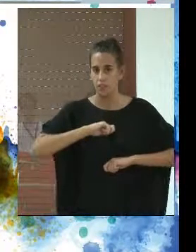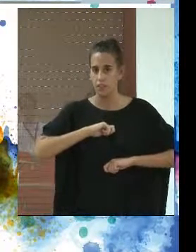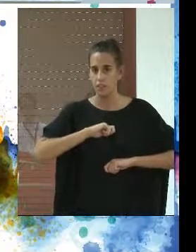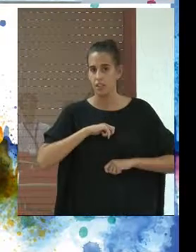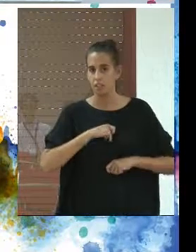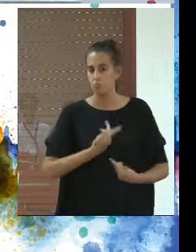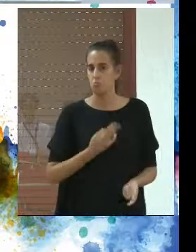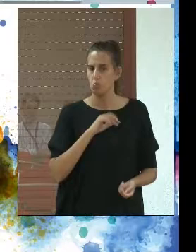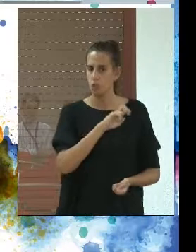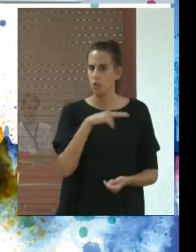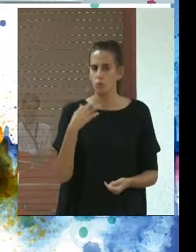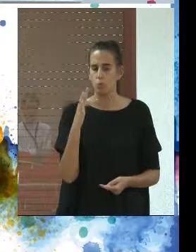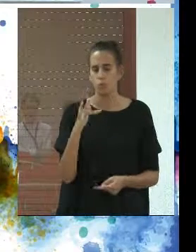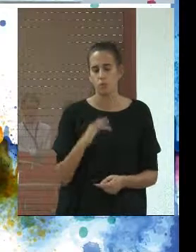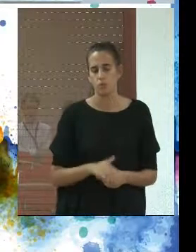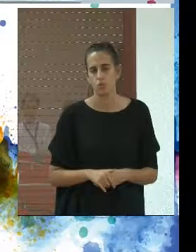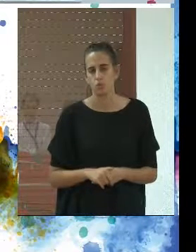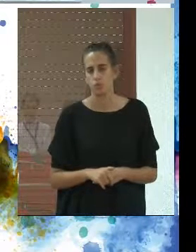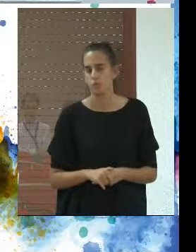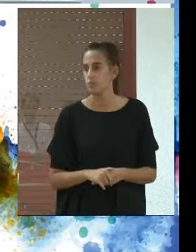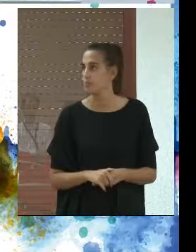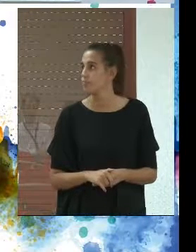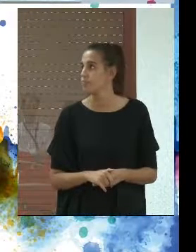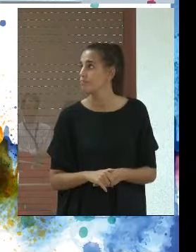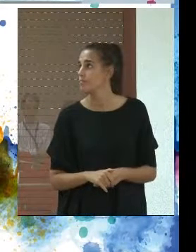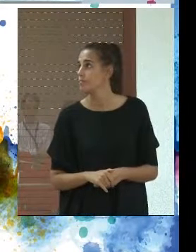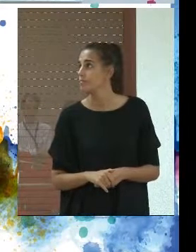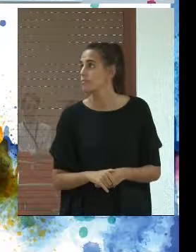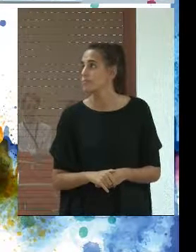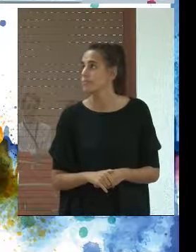And this has been very positive.